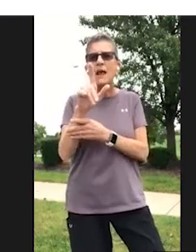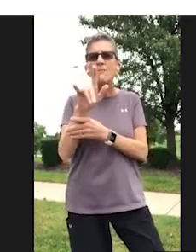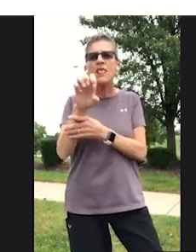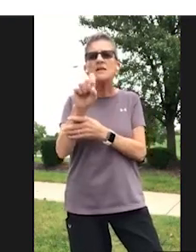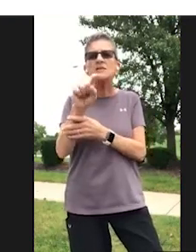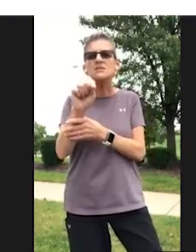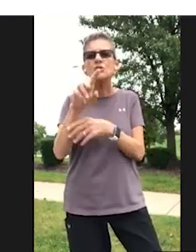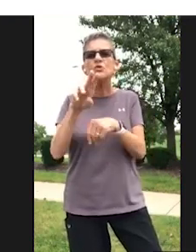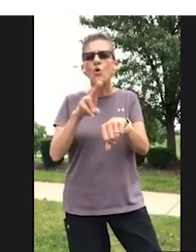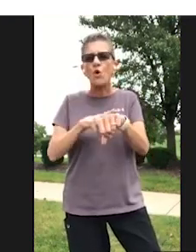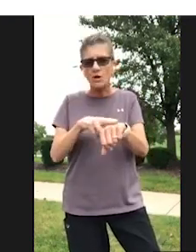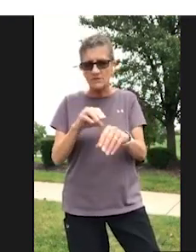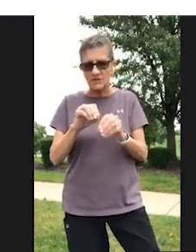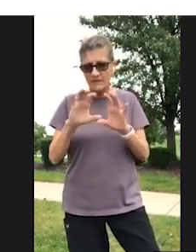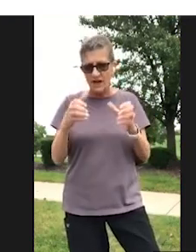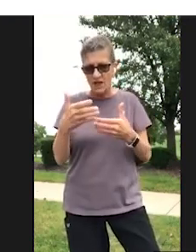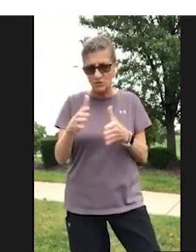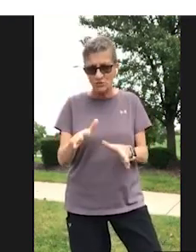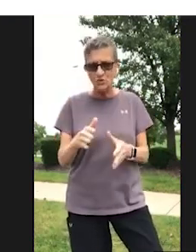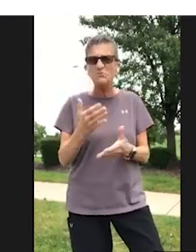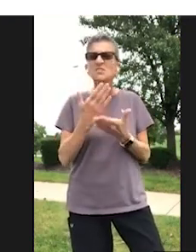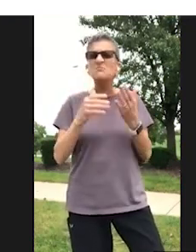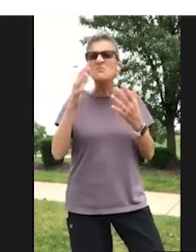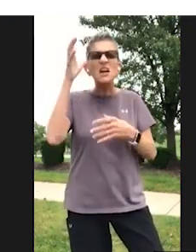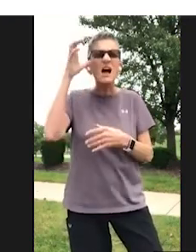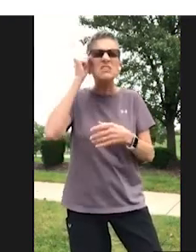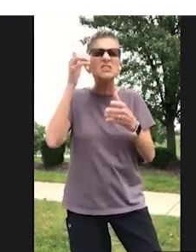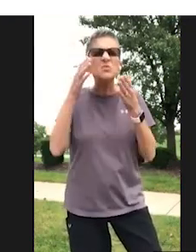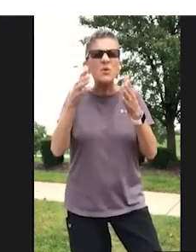and just some practical ways that you can do that.